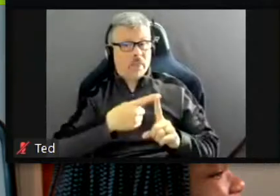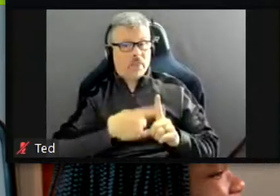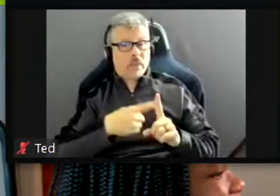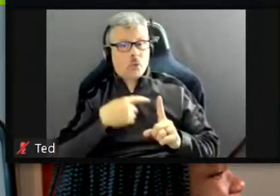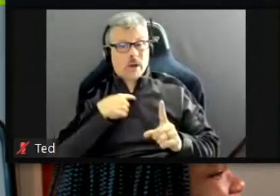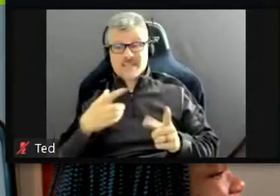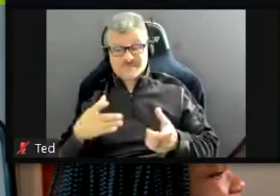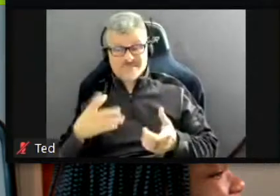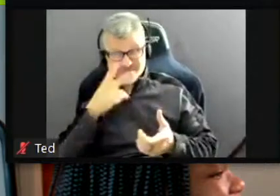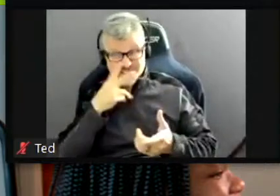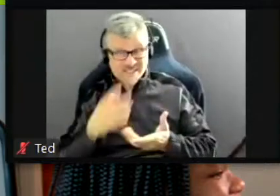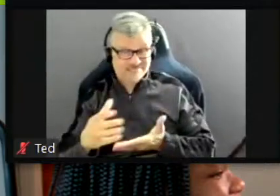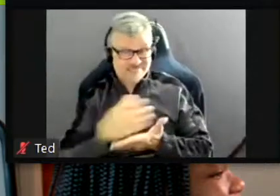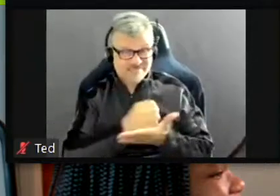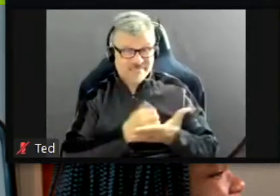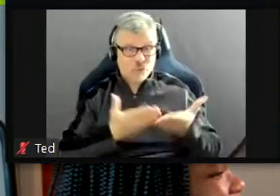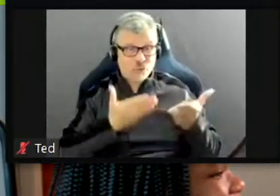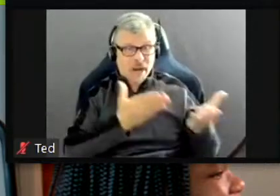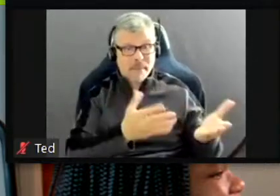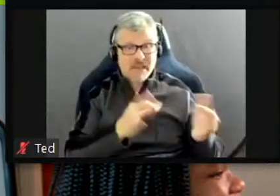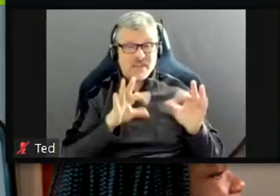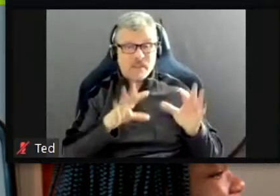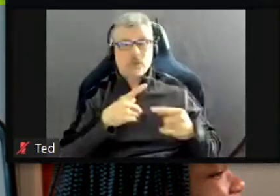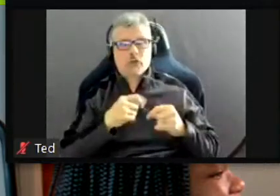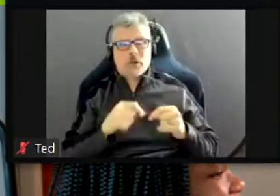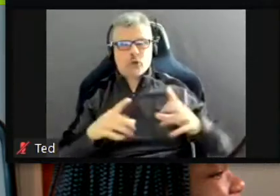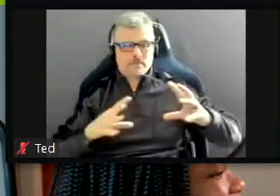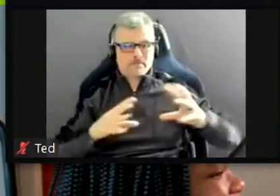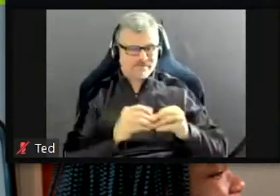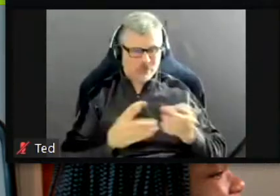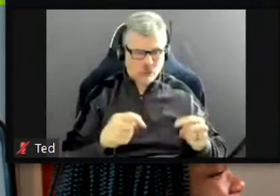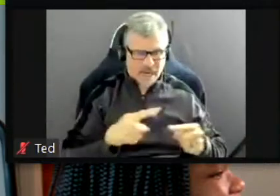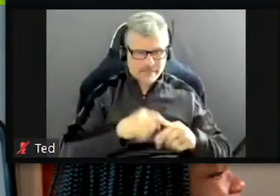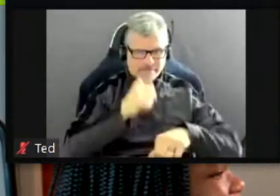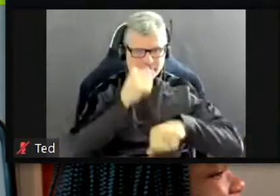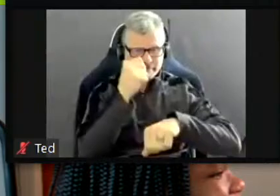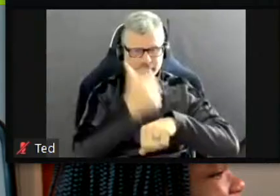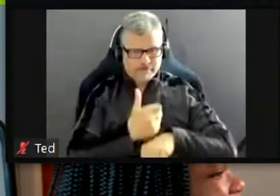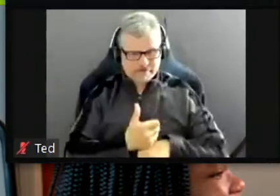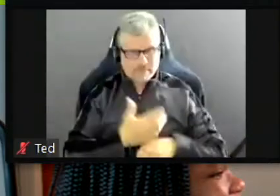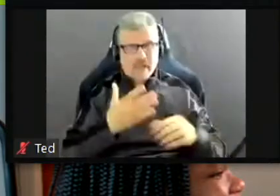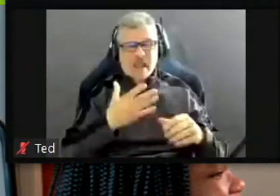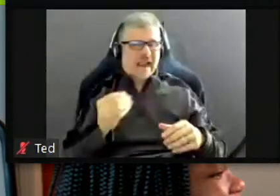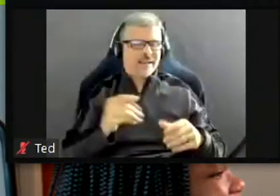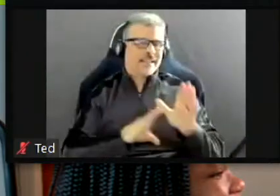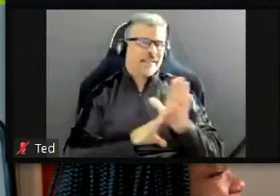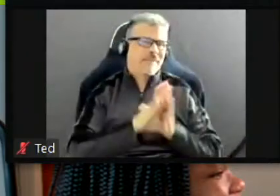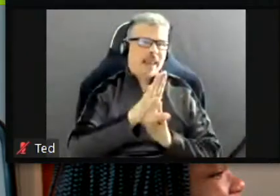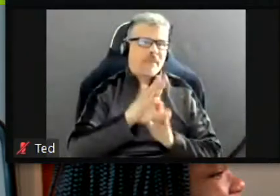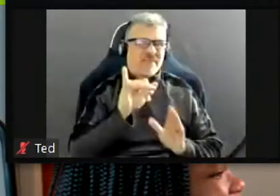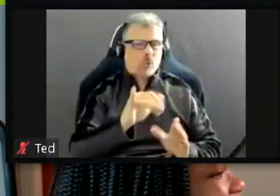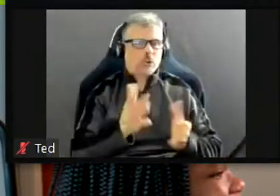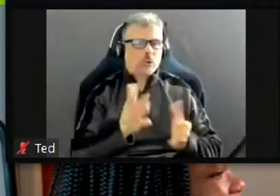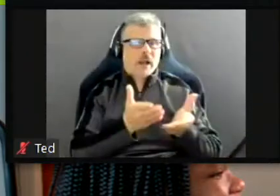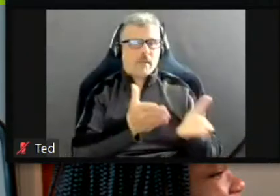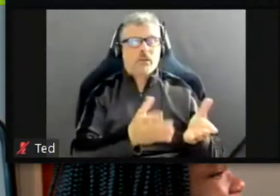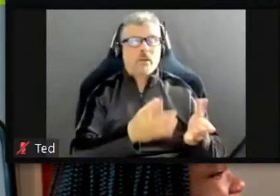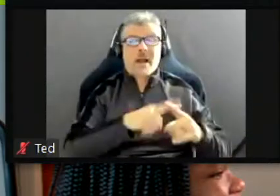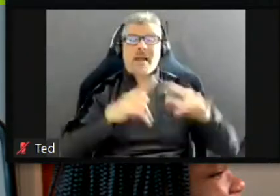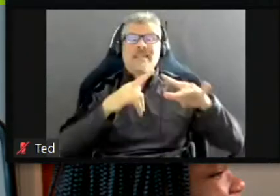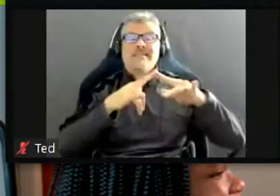or the feedback, and we come together and try to put together some things so we can develop the recommendations. But while that is going